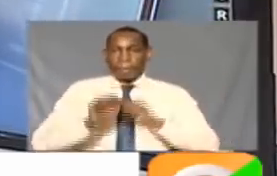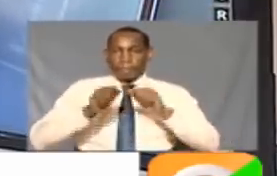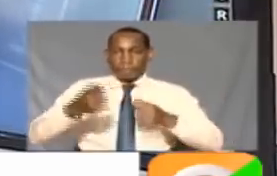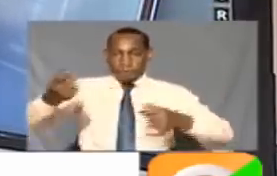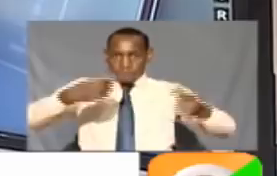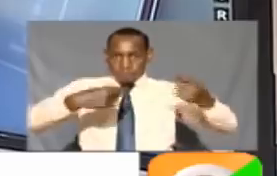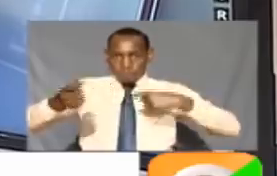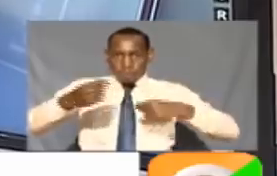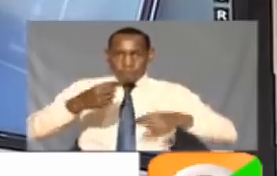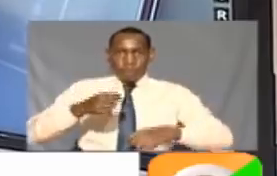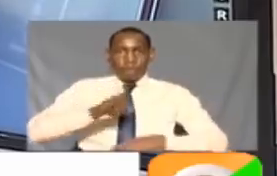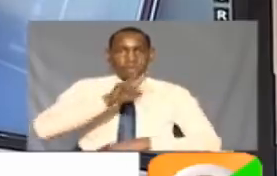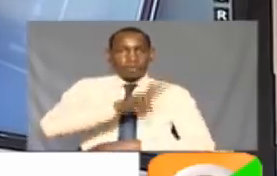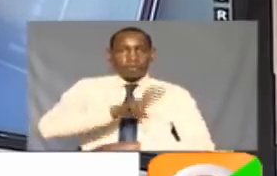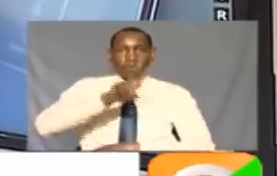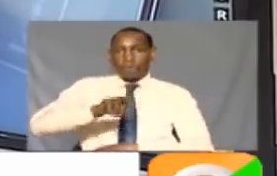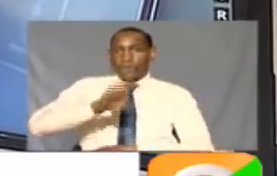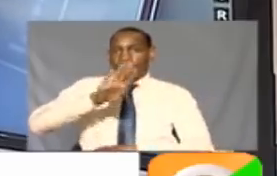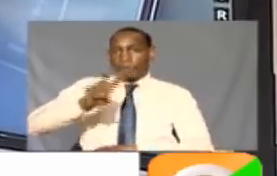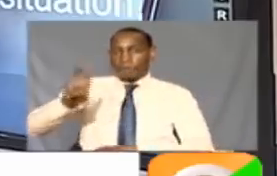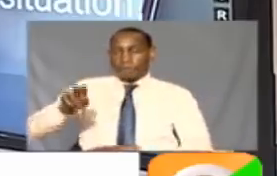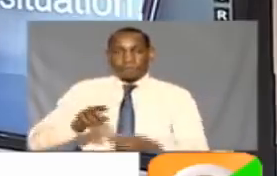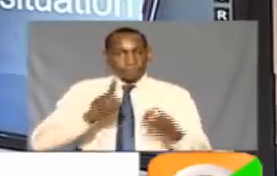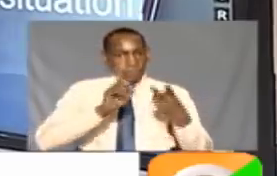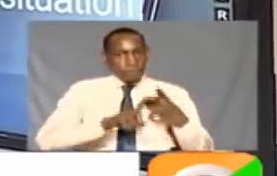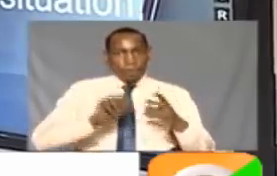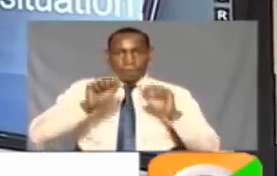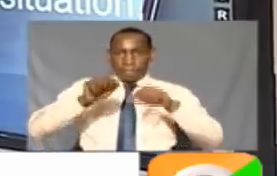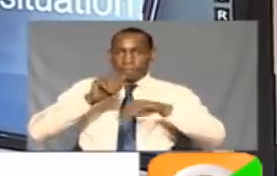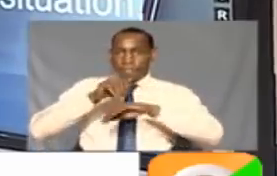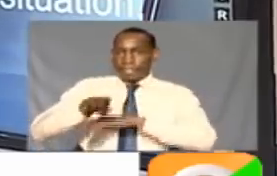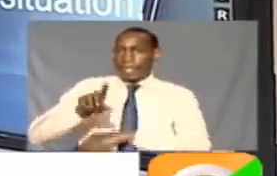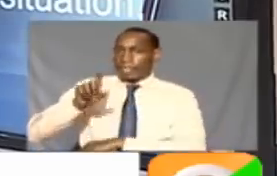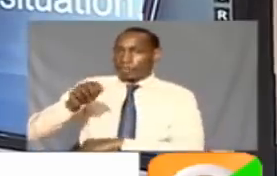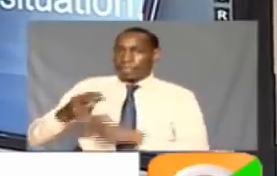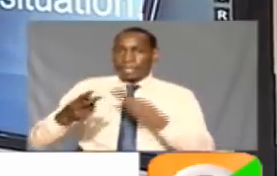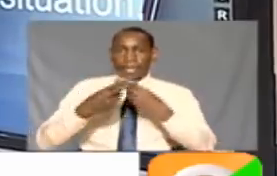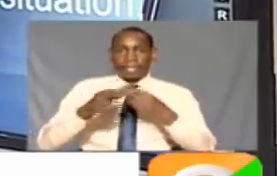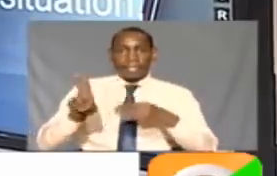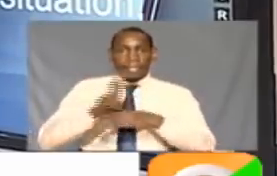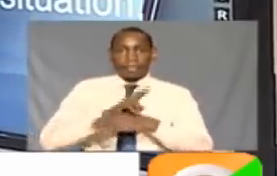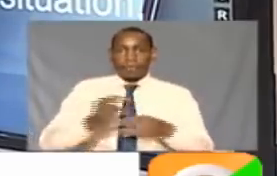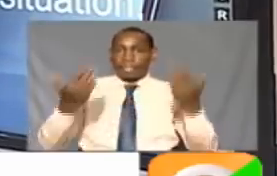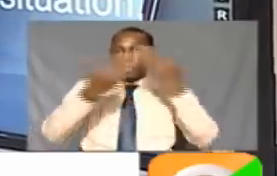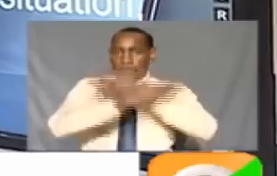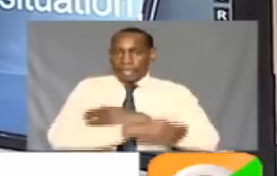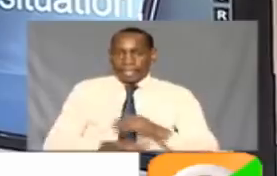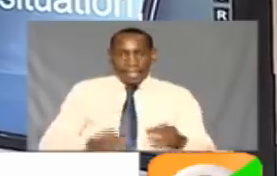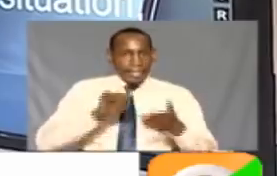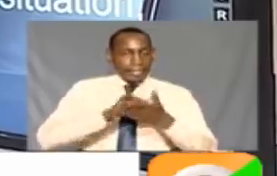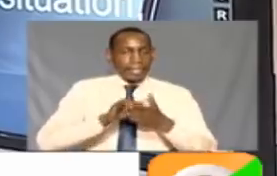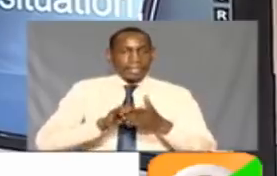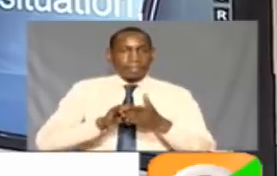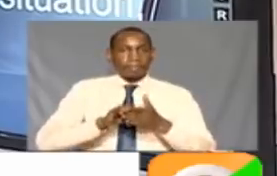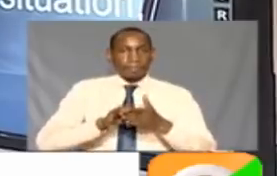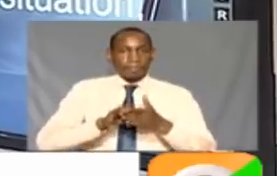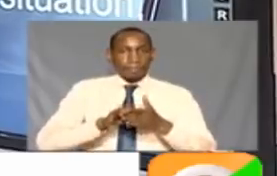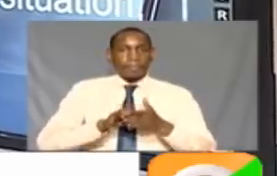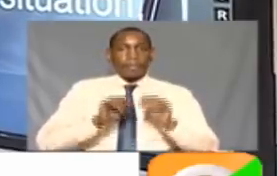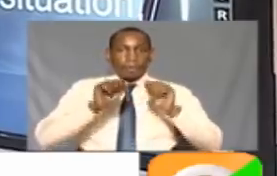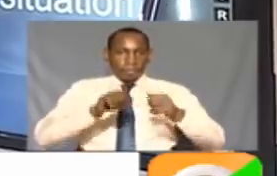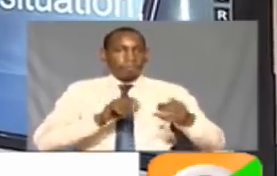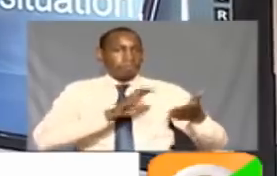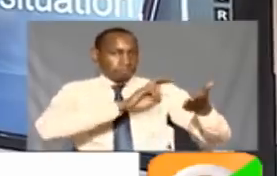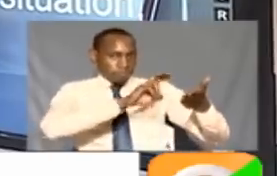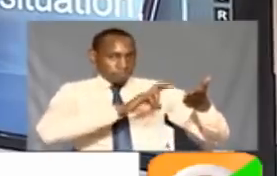SMS us 22422, or you can send me a tweet. The hashtag to use is tonight. That is how I am tracking